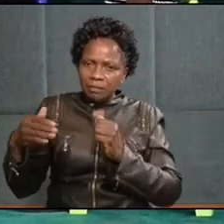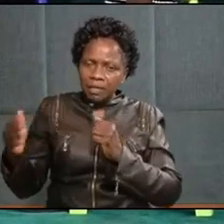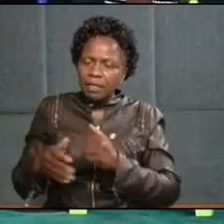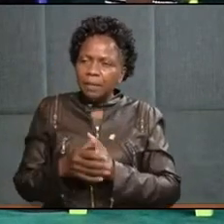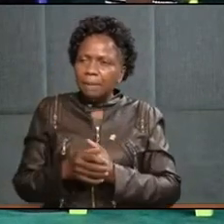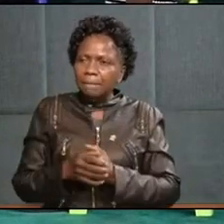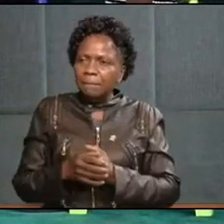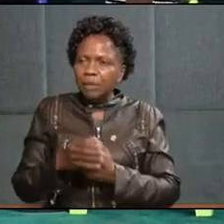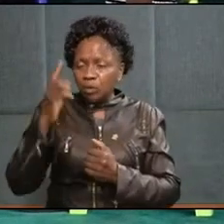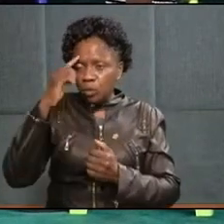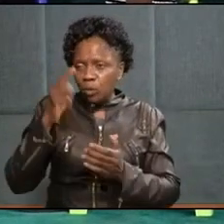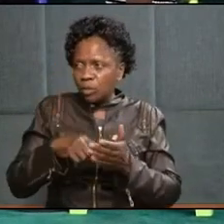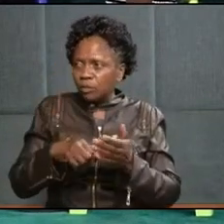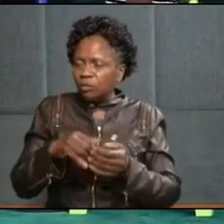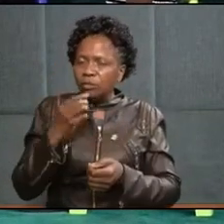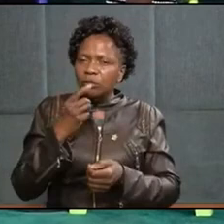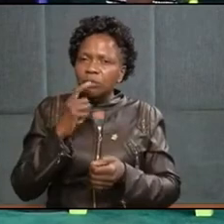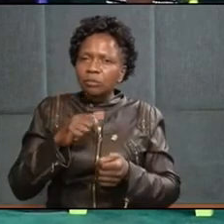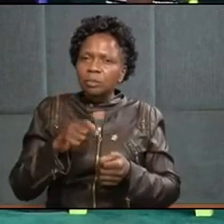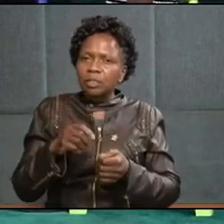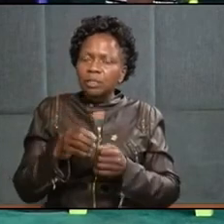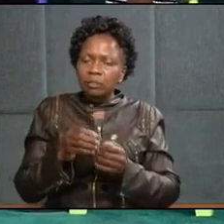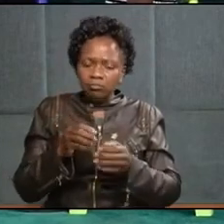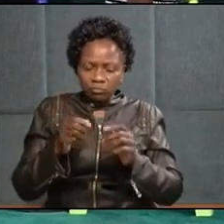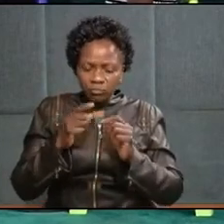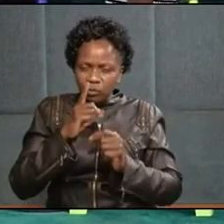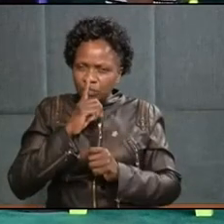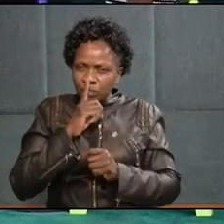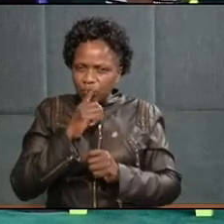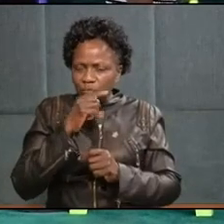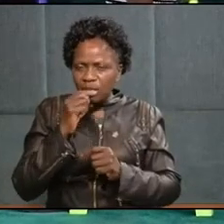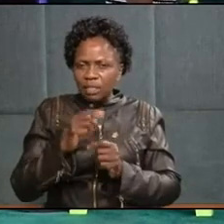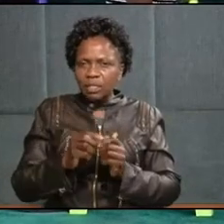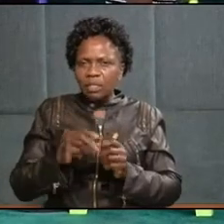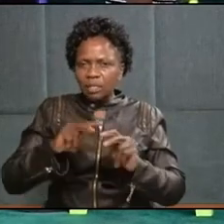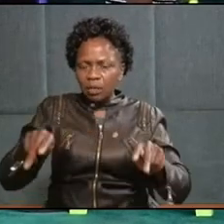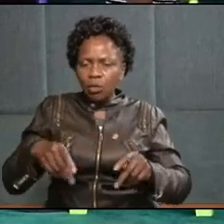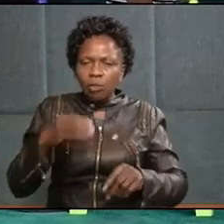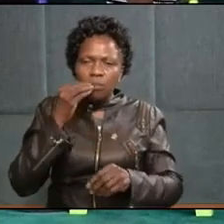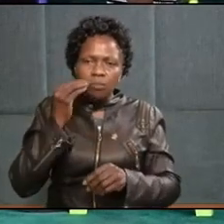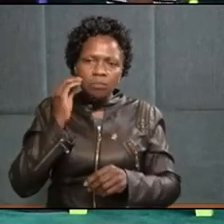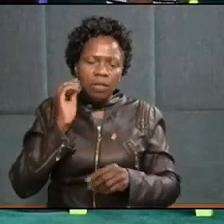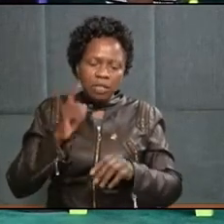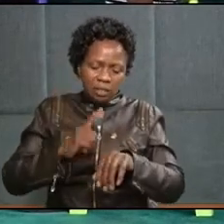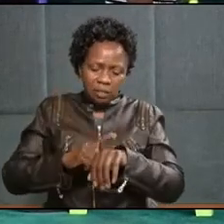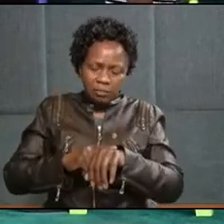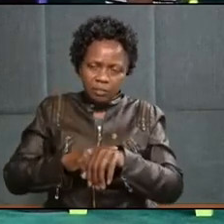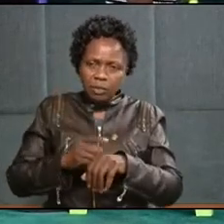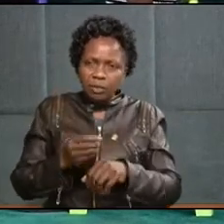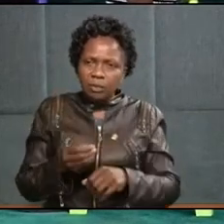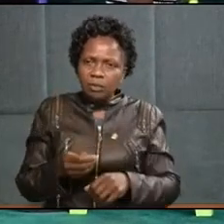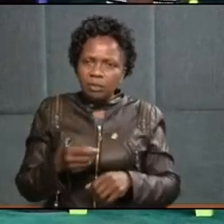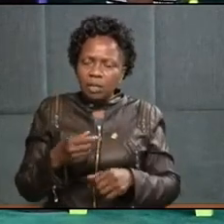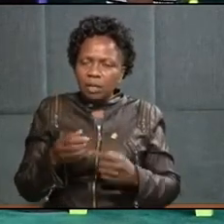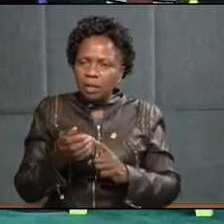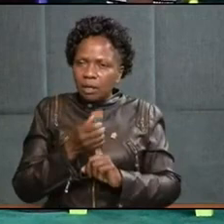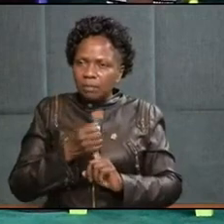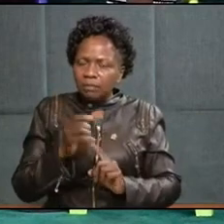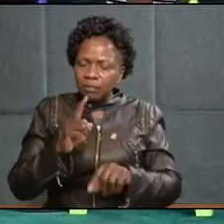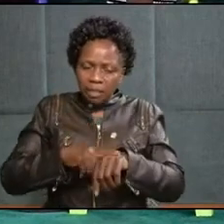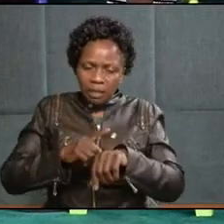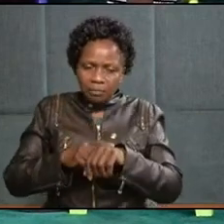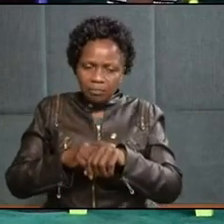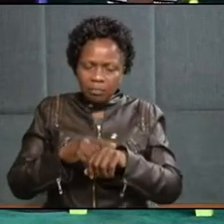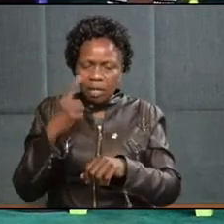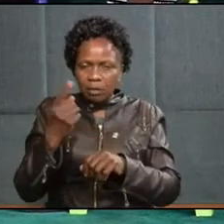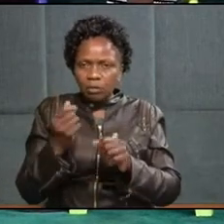day. You know what? You need to choose a quiet place at home and a specific time when you can have your time alone